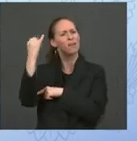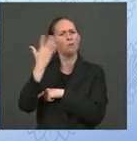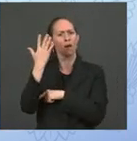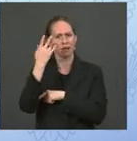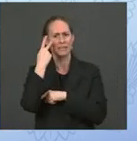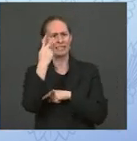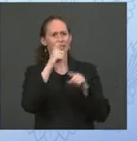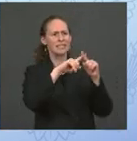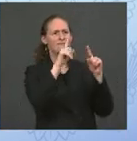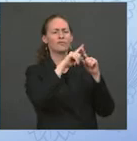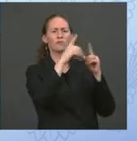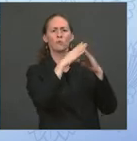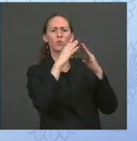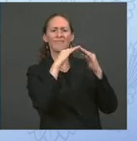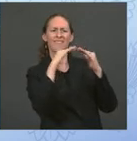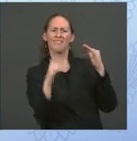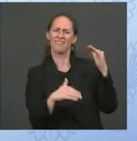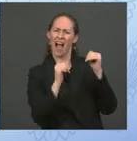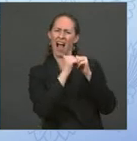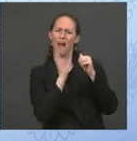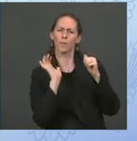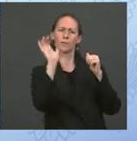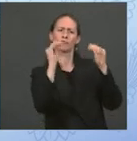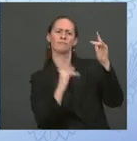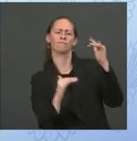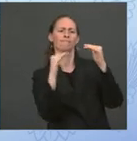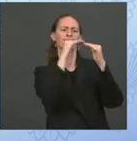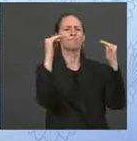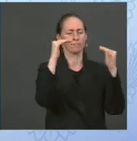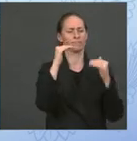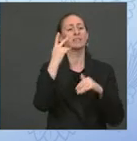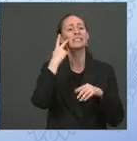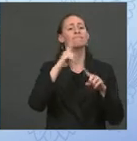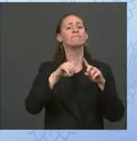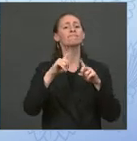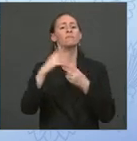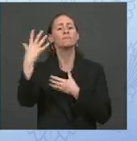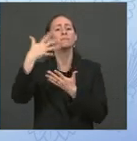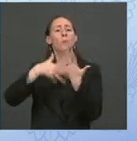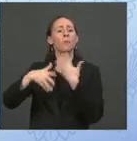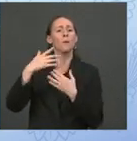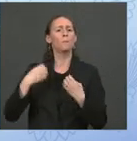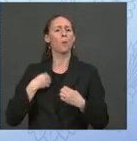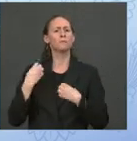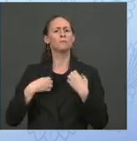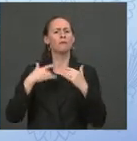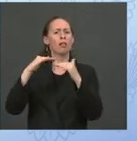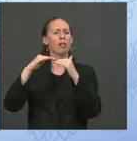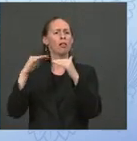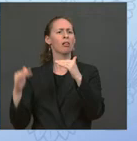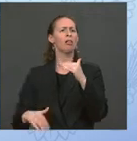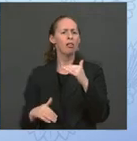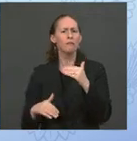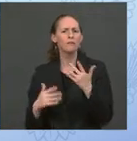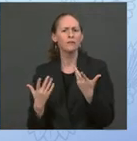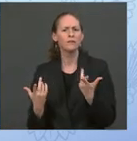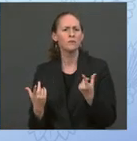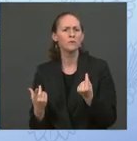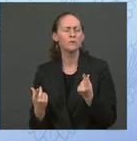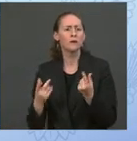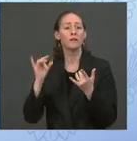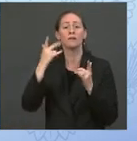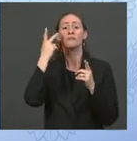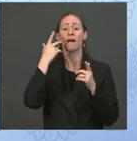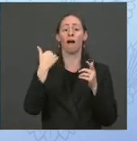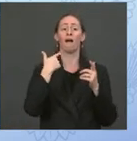emotional supports that widen every day that they go unaddressed. A social emotional curriculum is a place to start, but this type